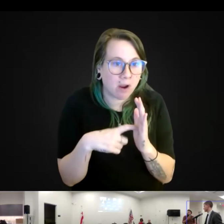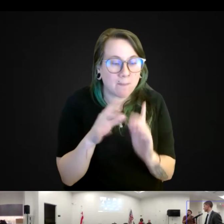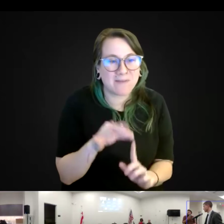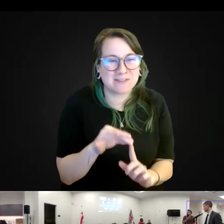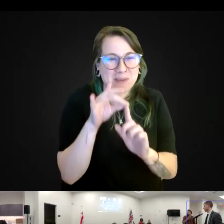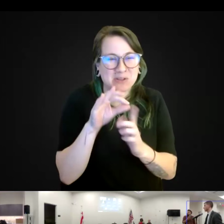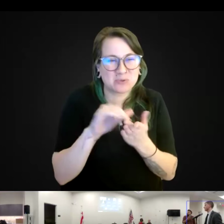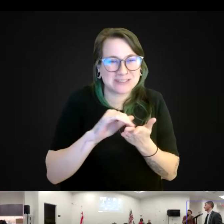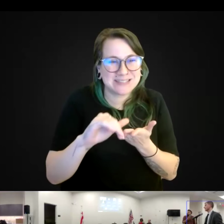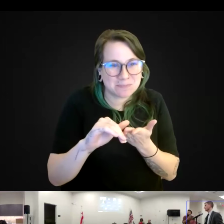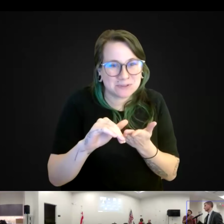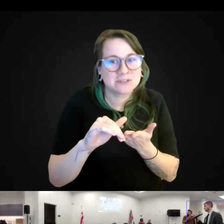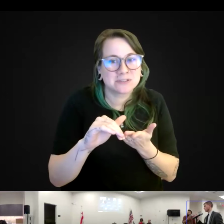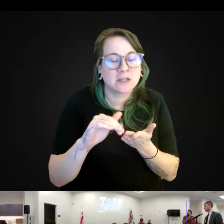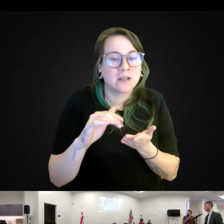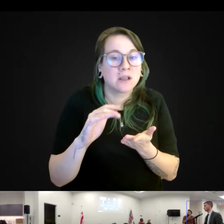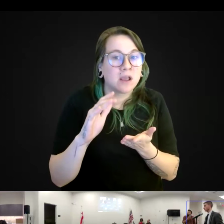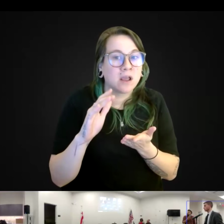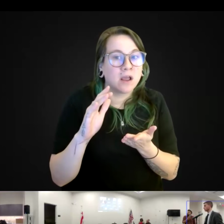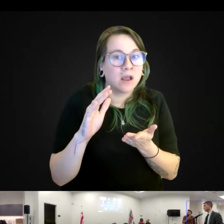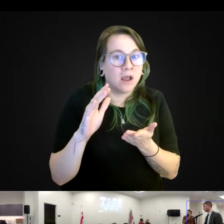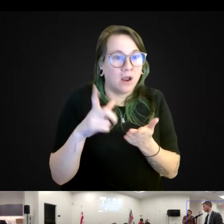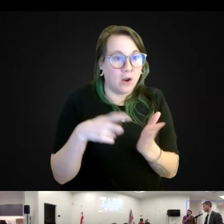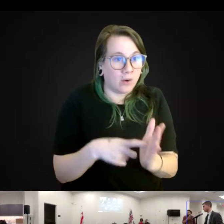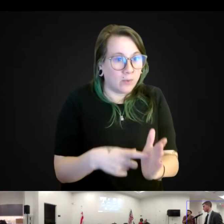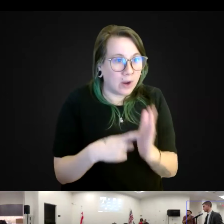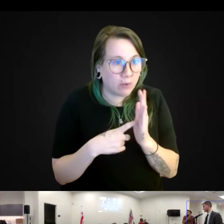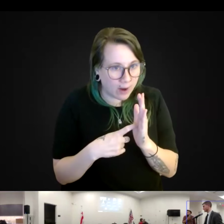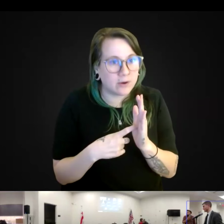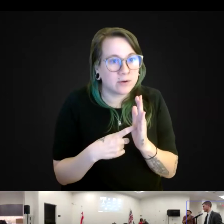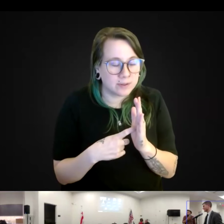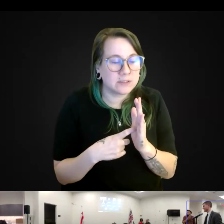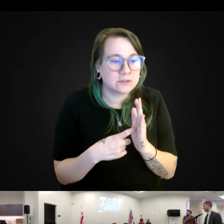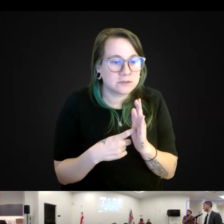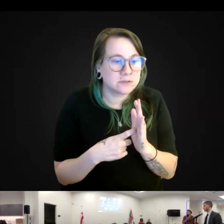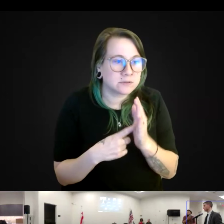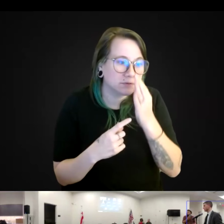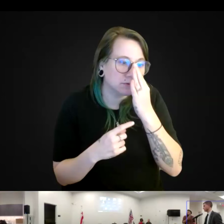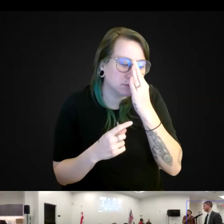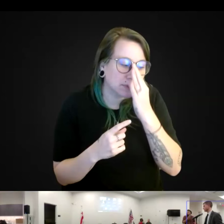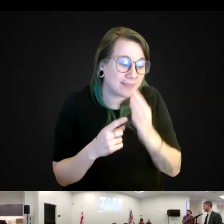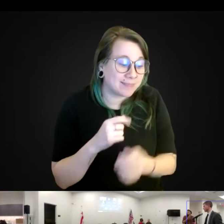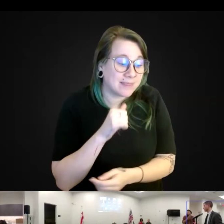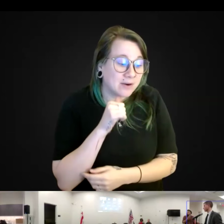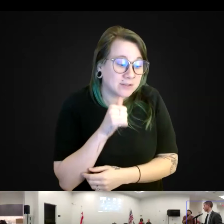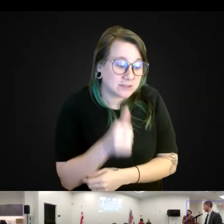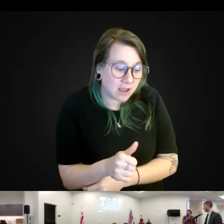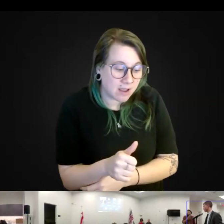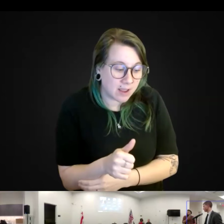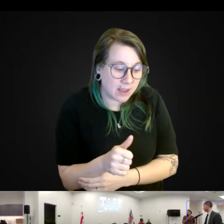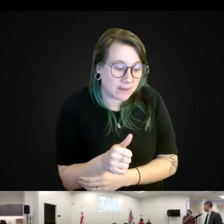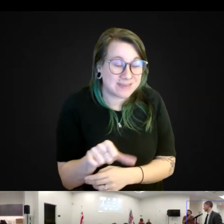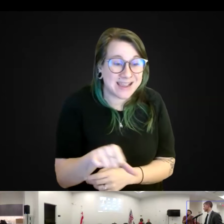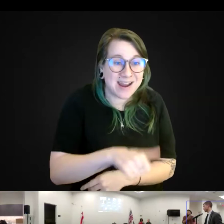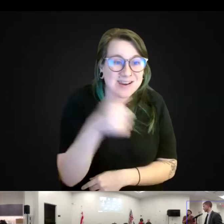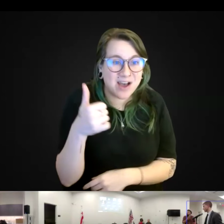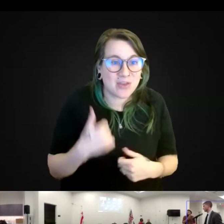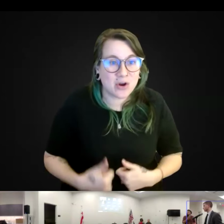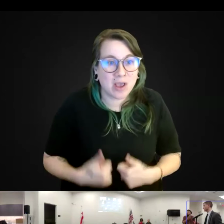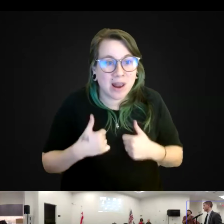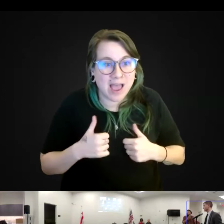exception criteria you heard alluded to in an earlier presentation tonight, that there not be another live